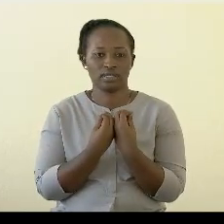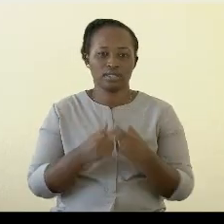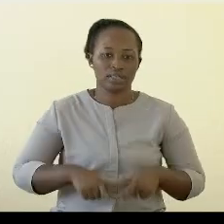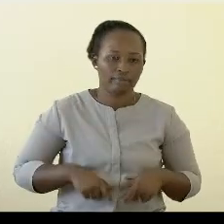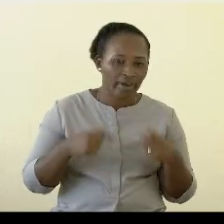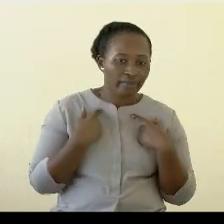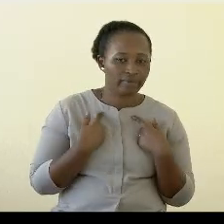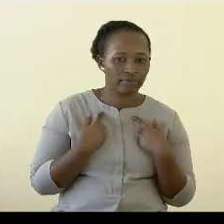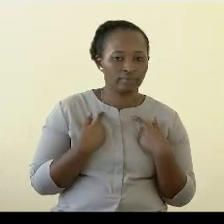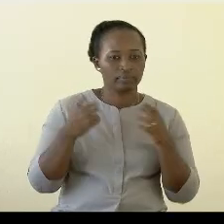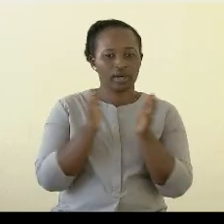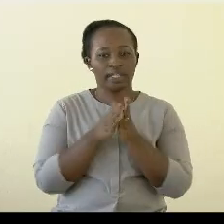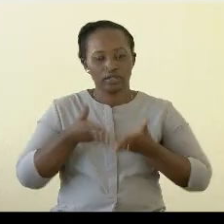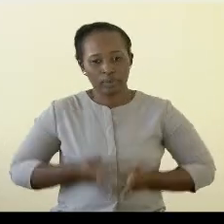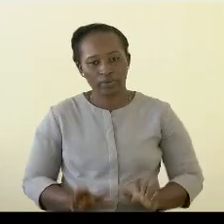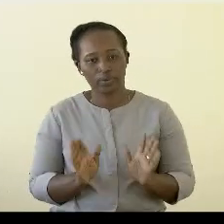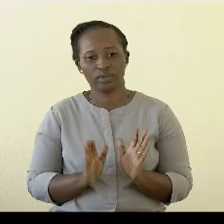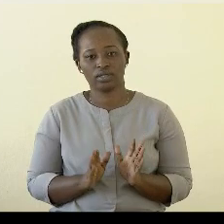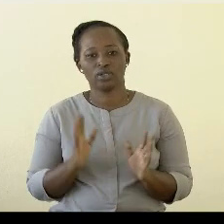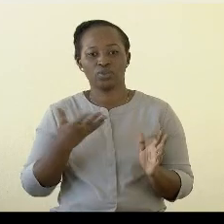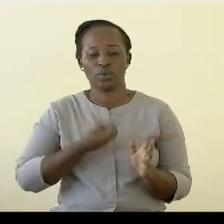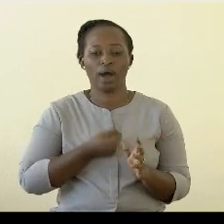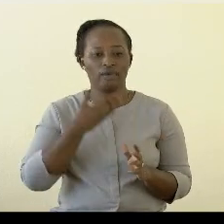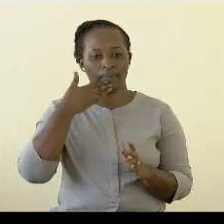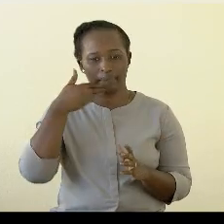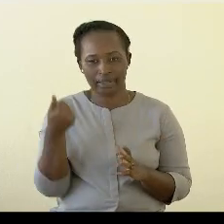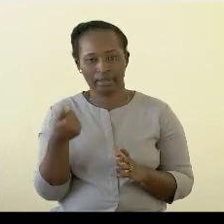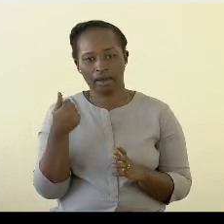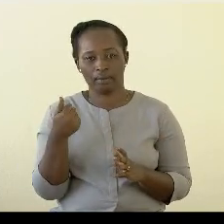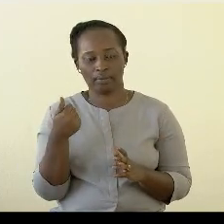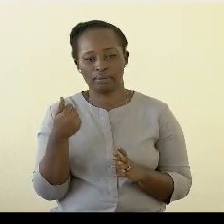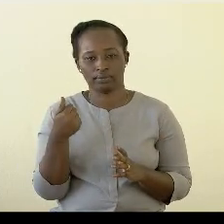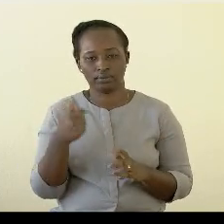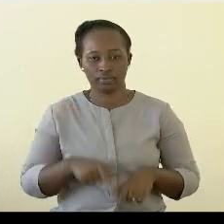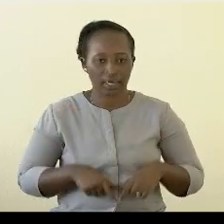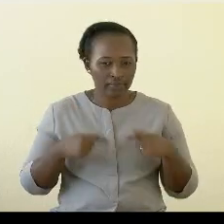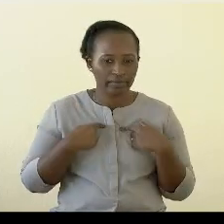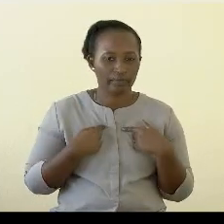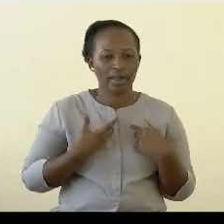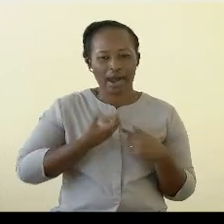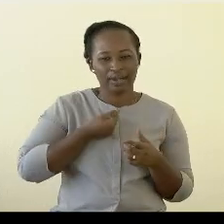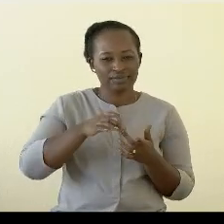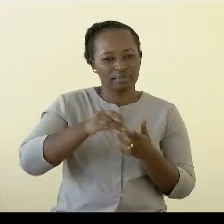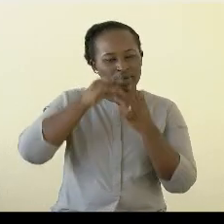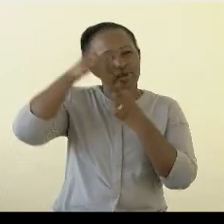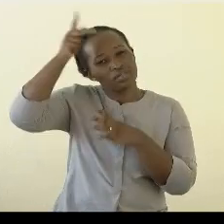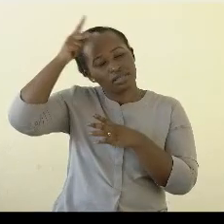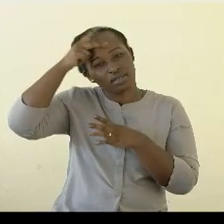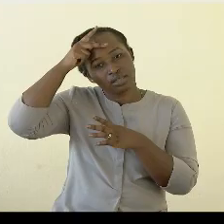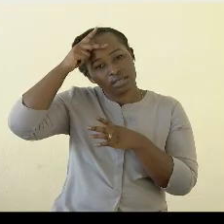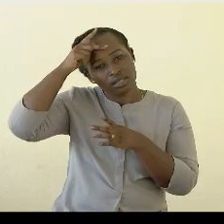survive and reproduce to have better ones that have special skills,